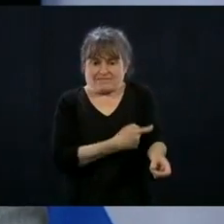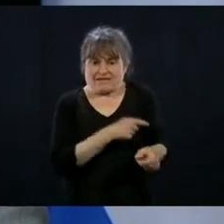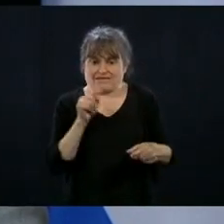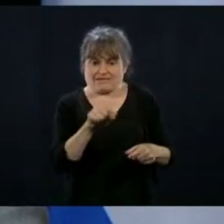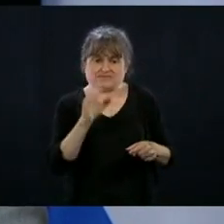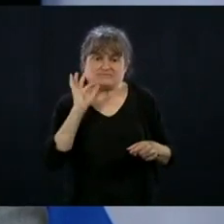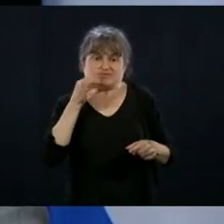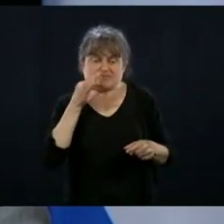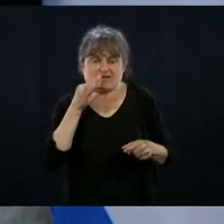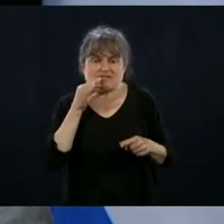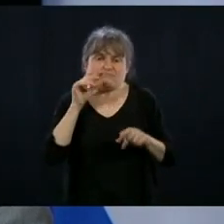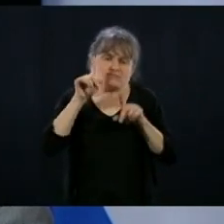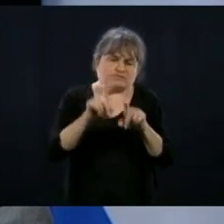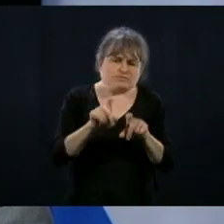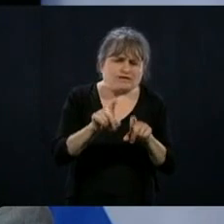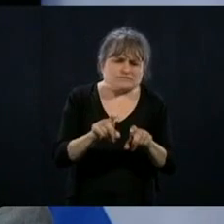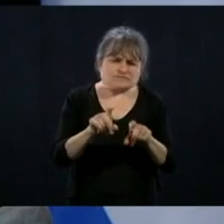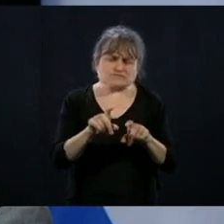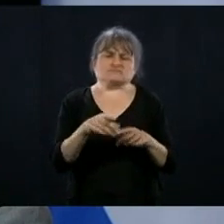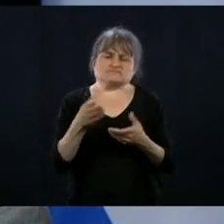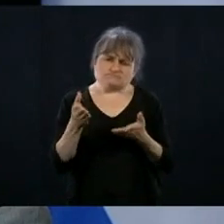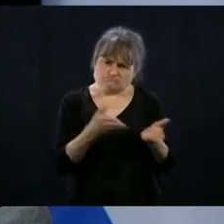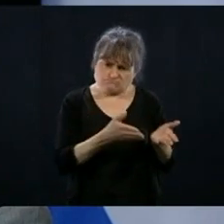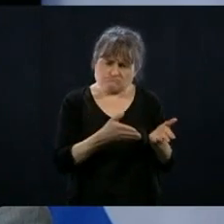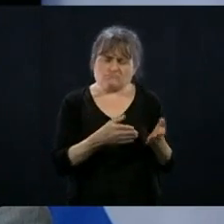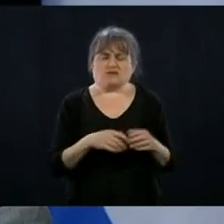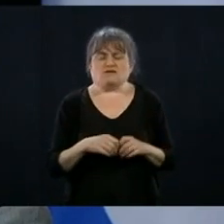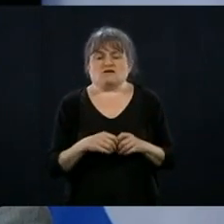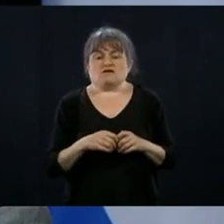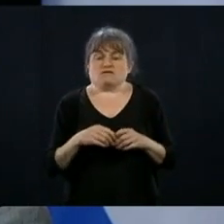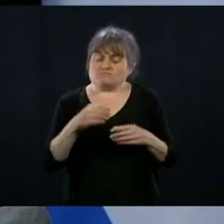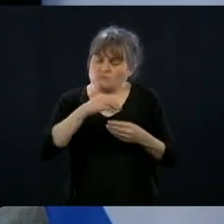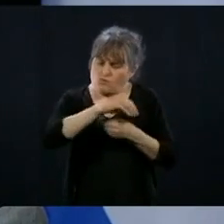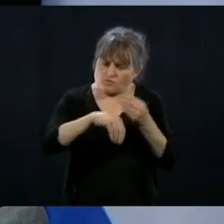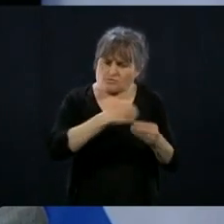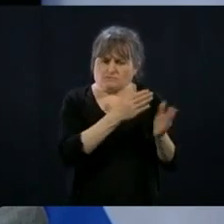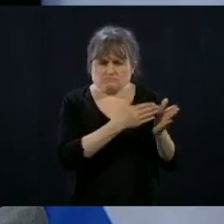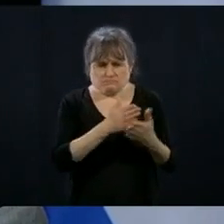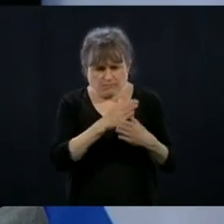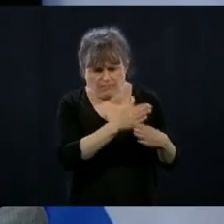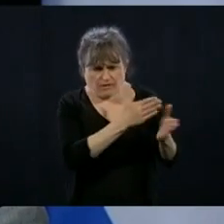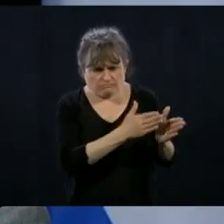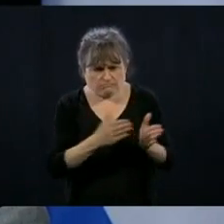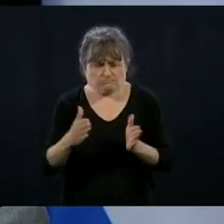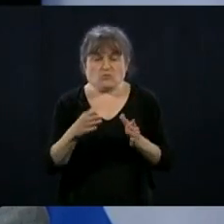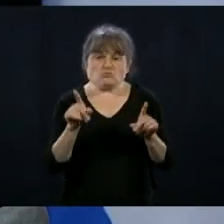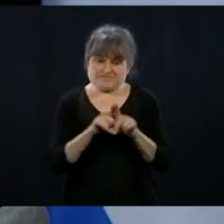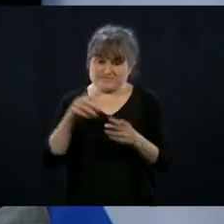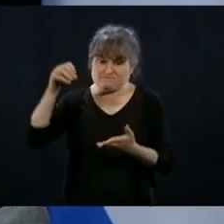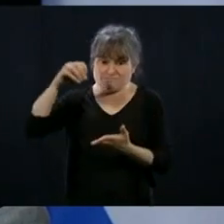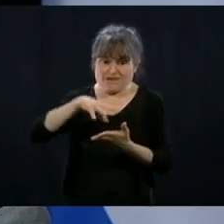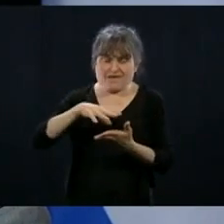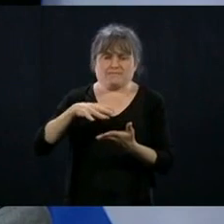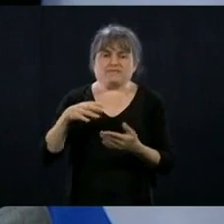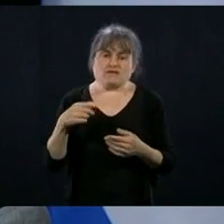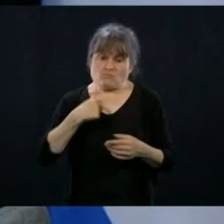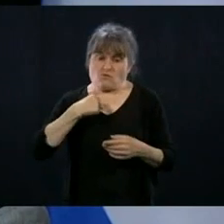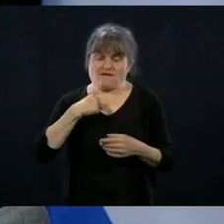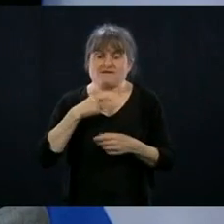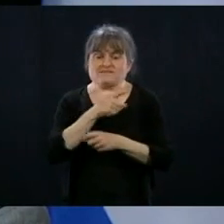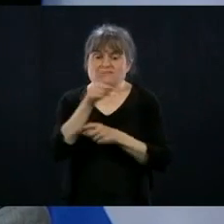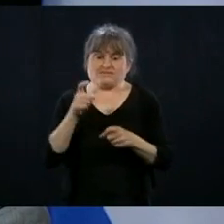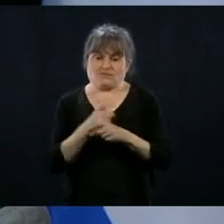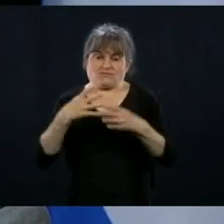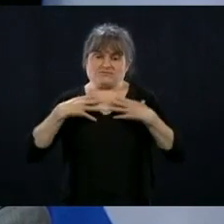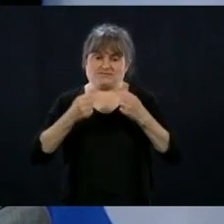screening clinics. That is being organized, and we are making a plan with all public health authorities, and it is clear that